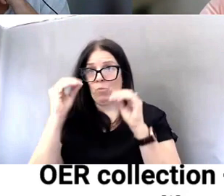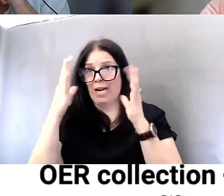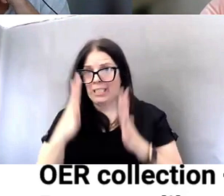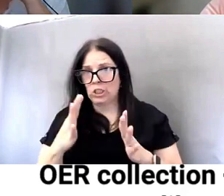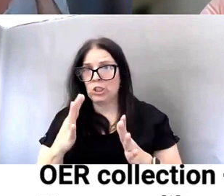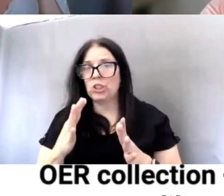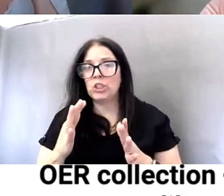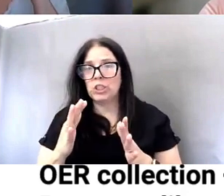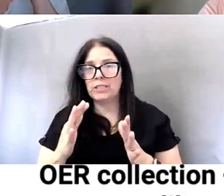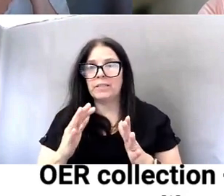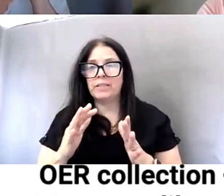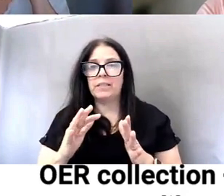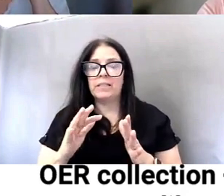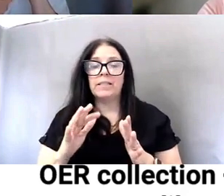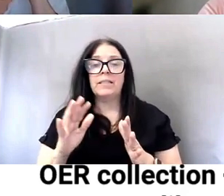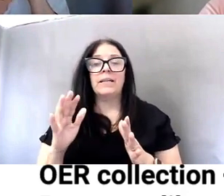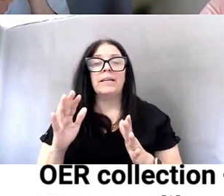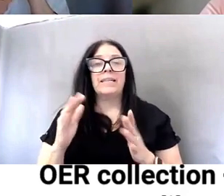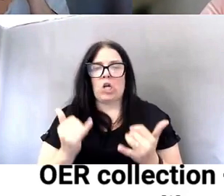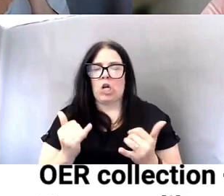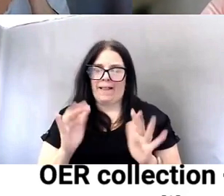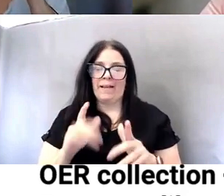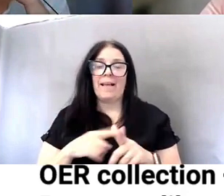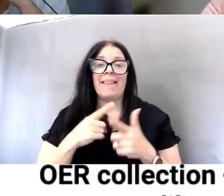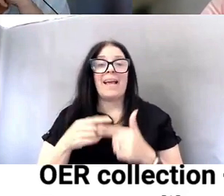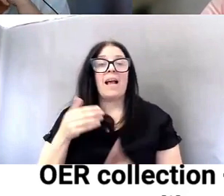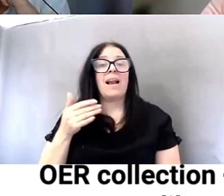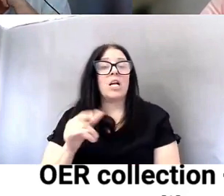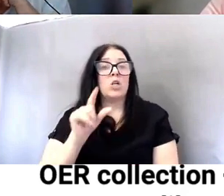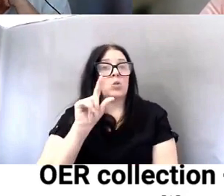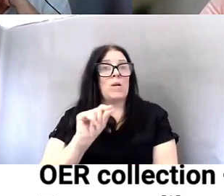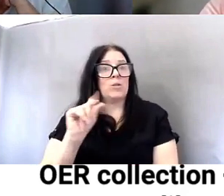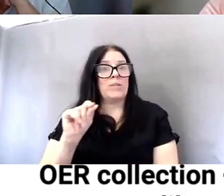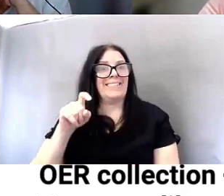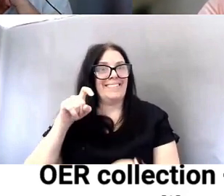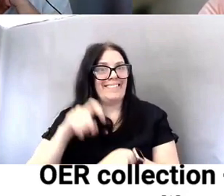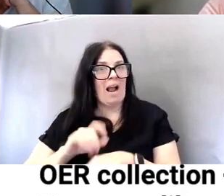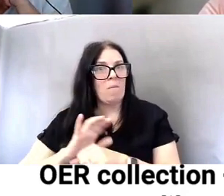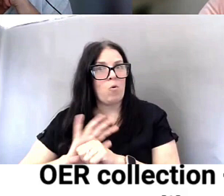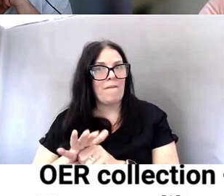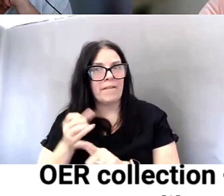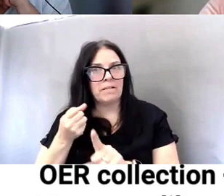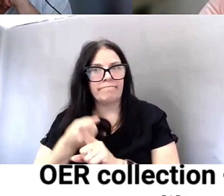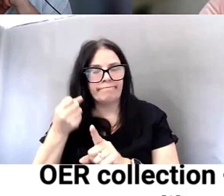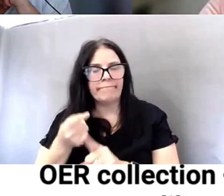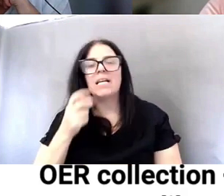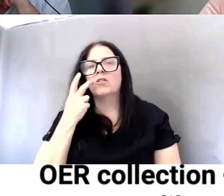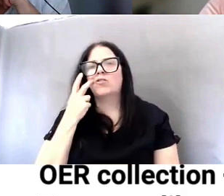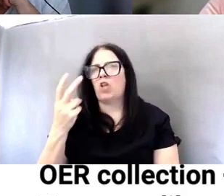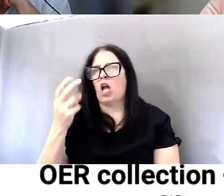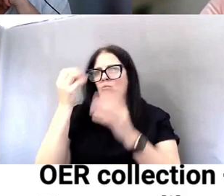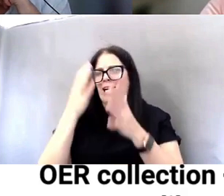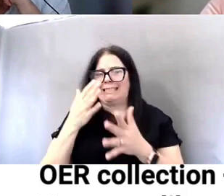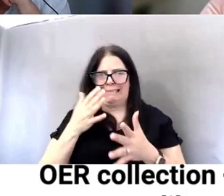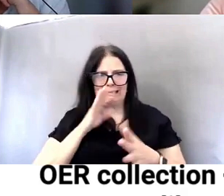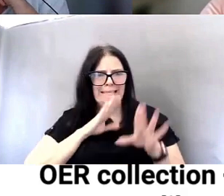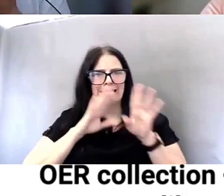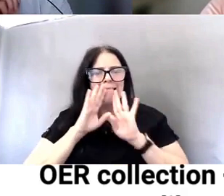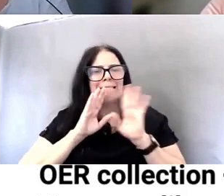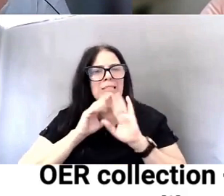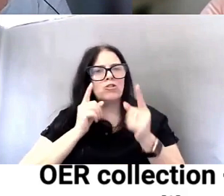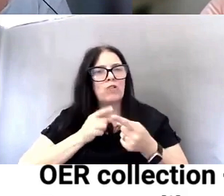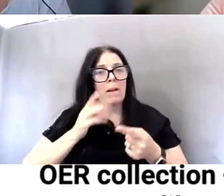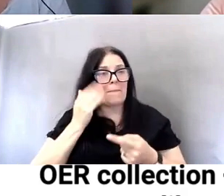then when the pandemic came in 2020, we saw that practitioners were struggling because their